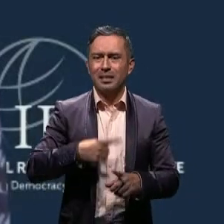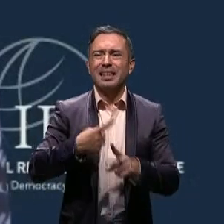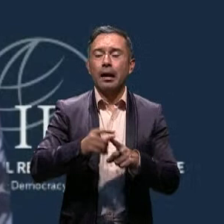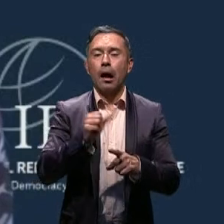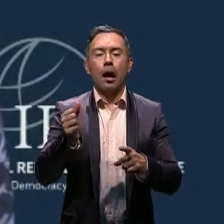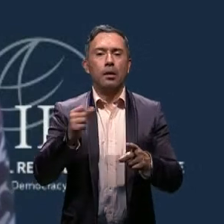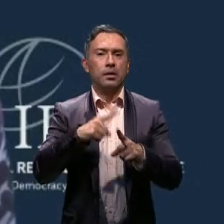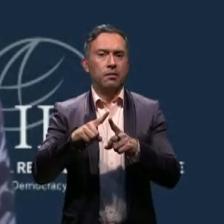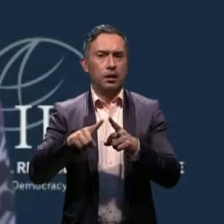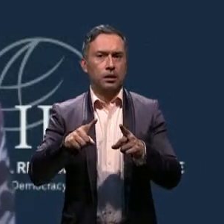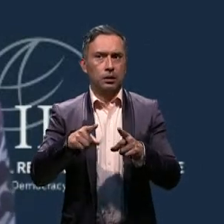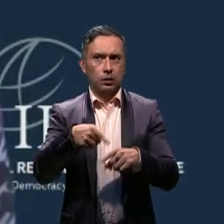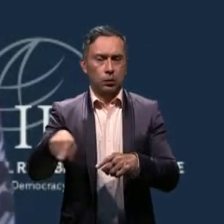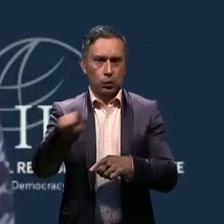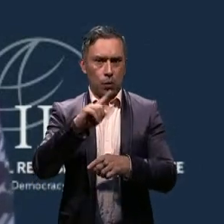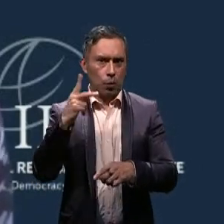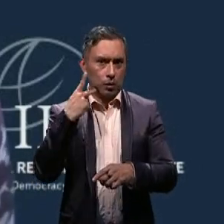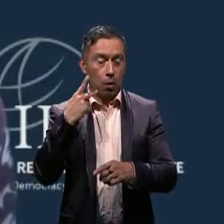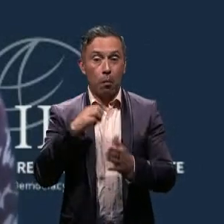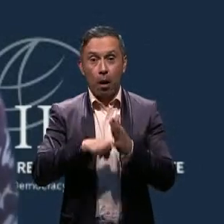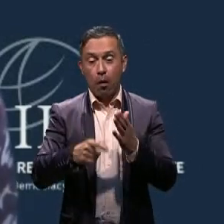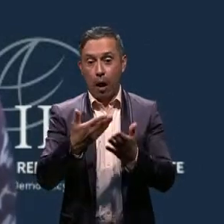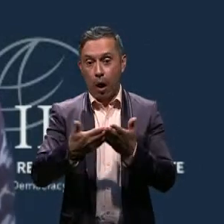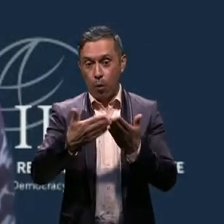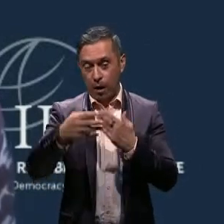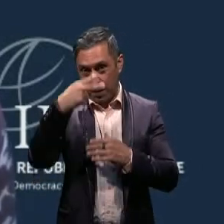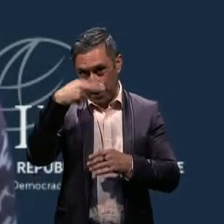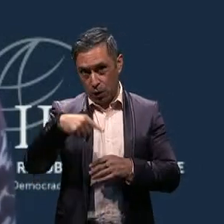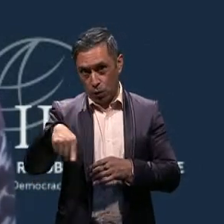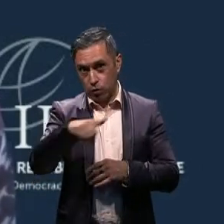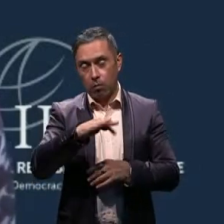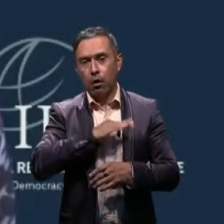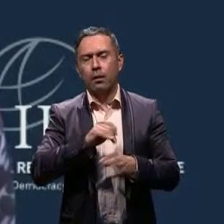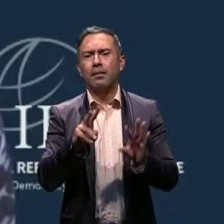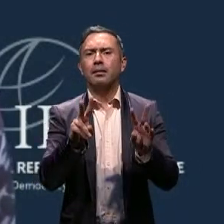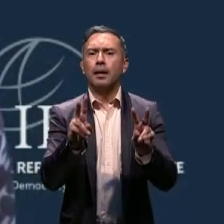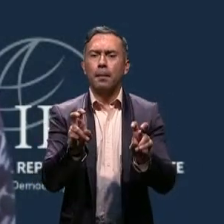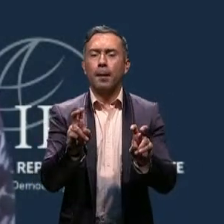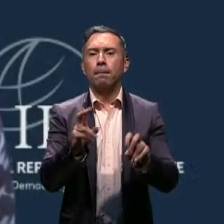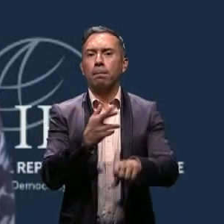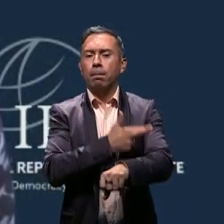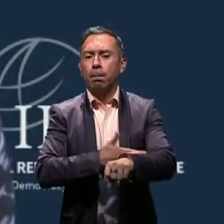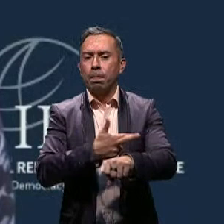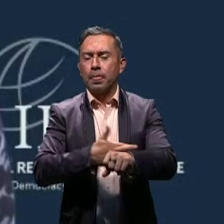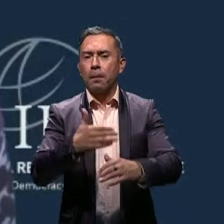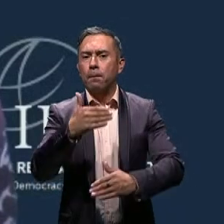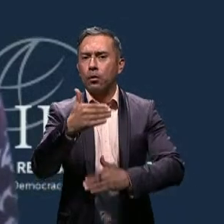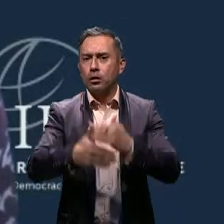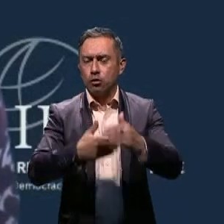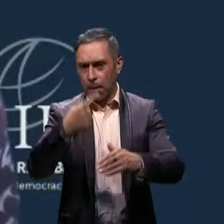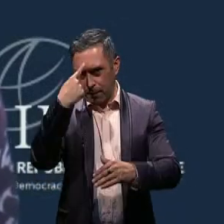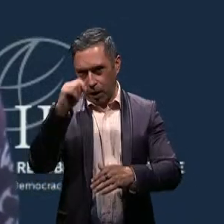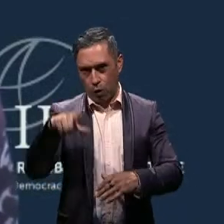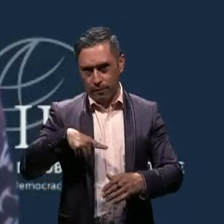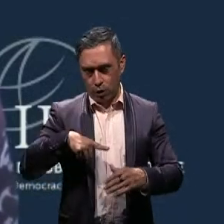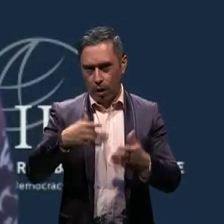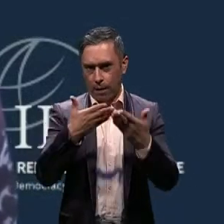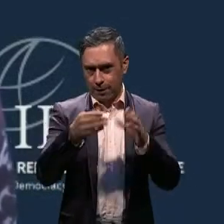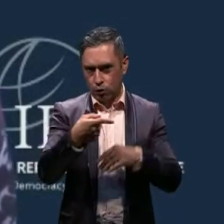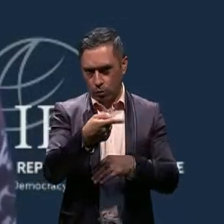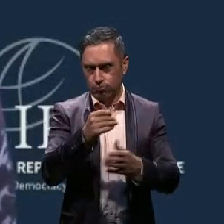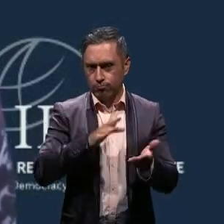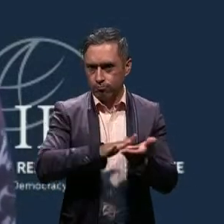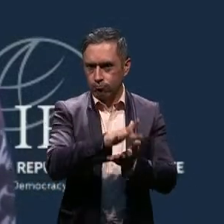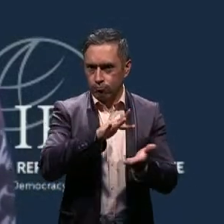elections by the political stakeholders. Currently in Mexico, we are working in strengthening the open